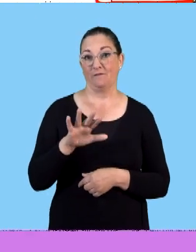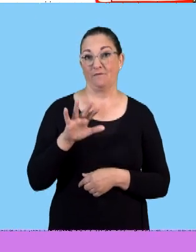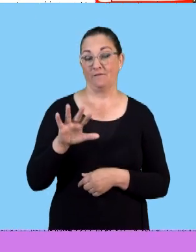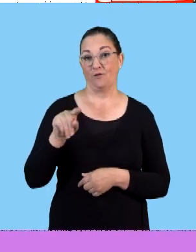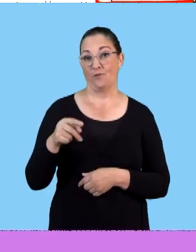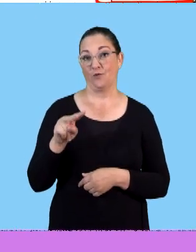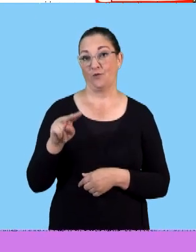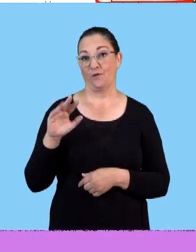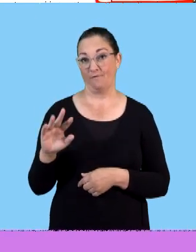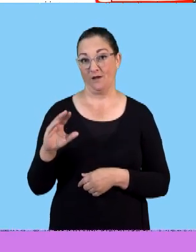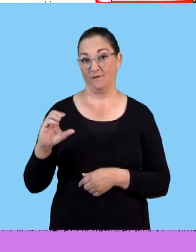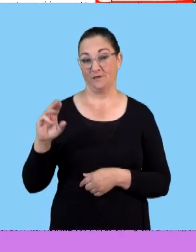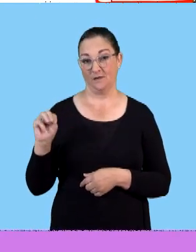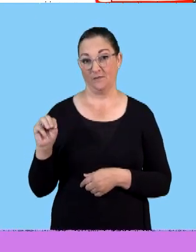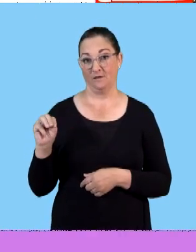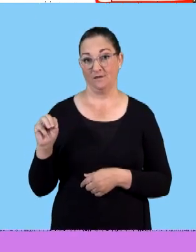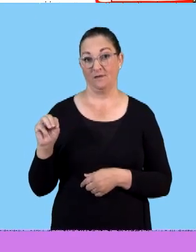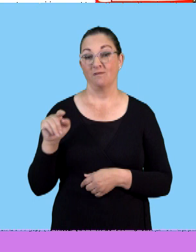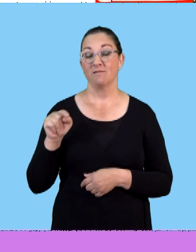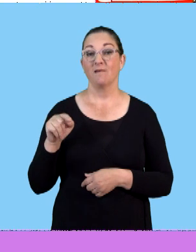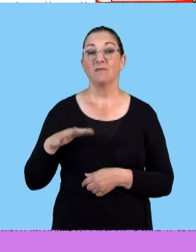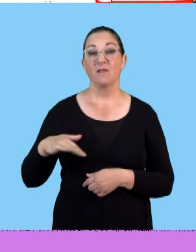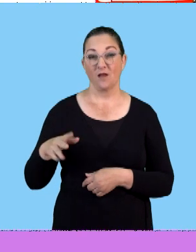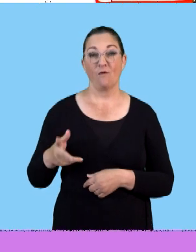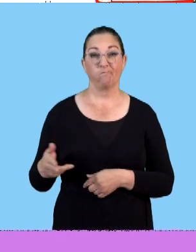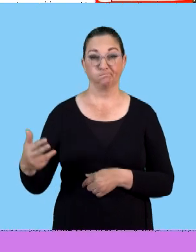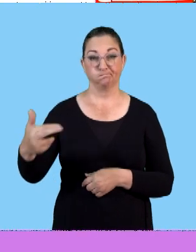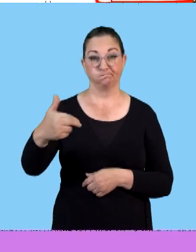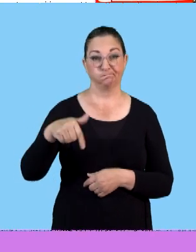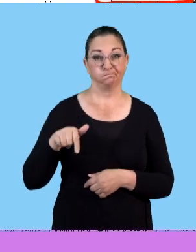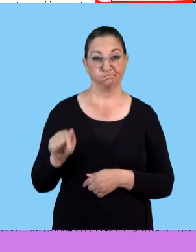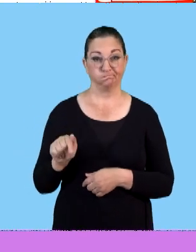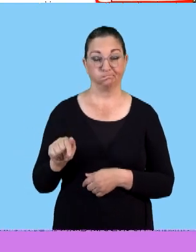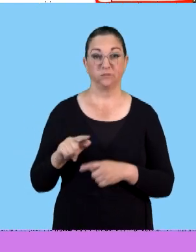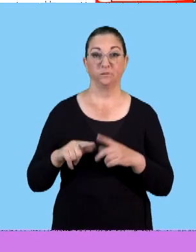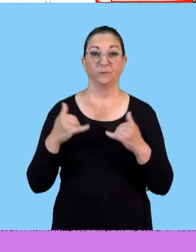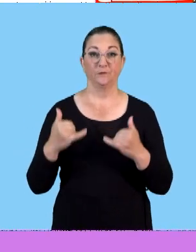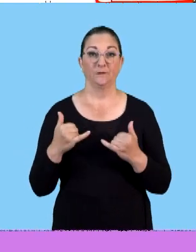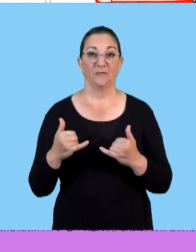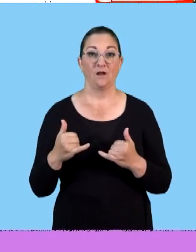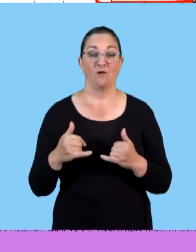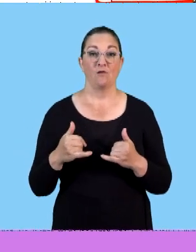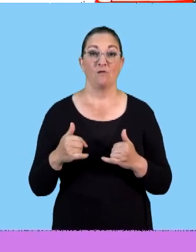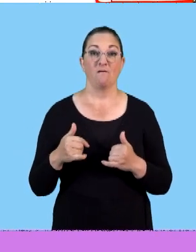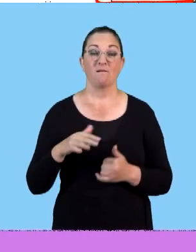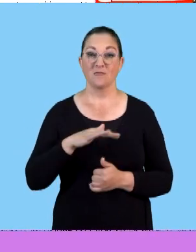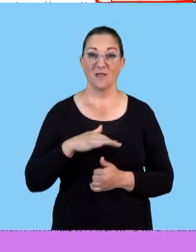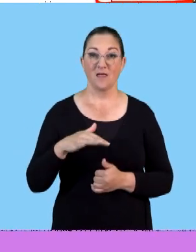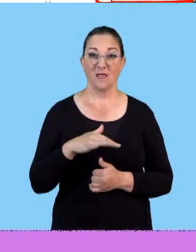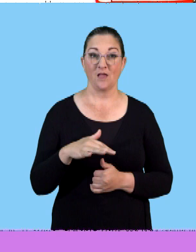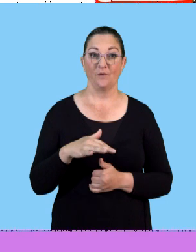355.25 square centimeters. That is the area of the stocking. But now the area of the rectangular piece that he uses